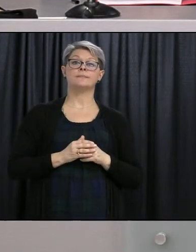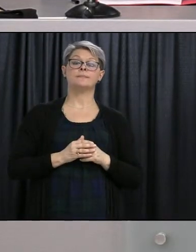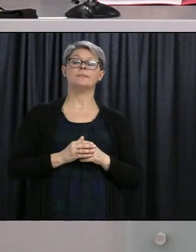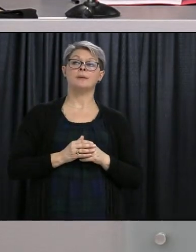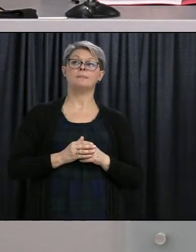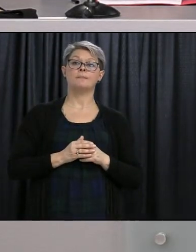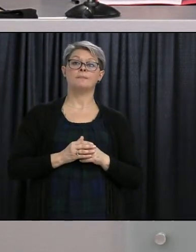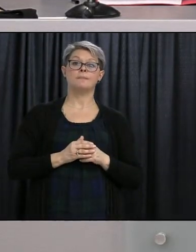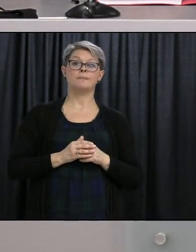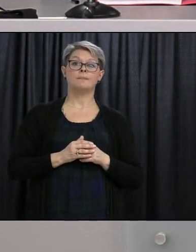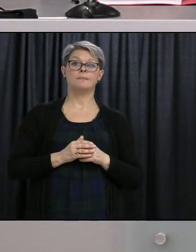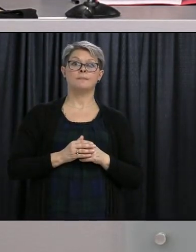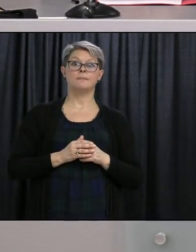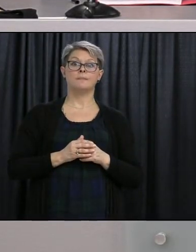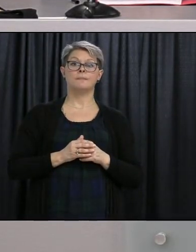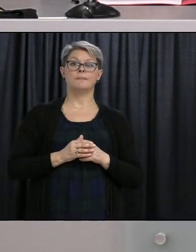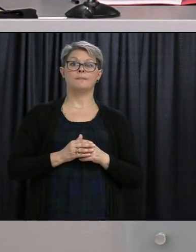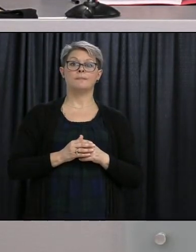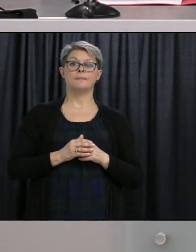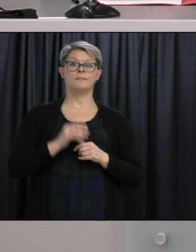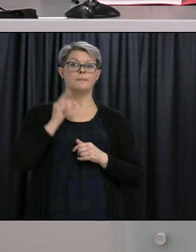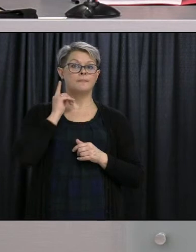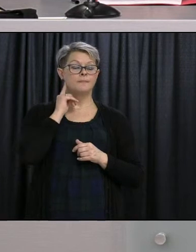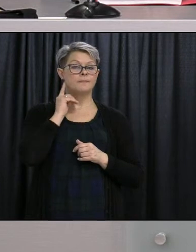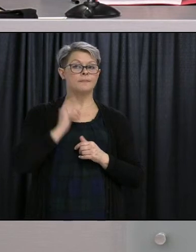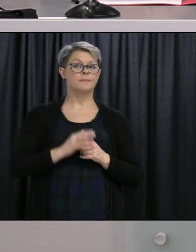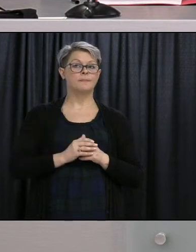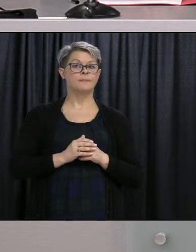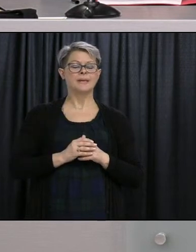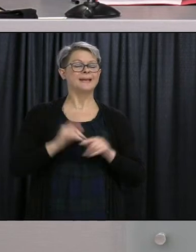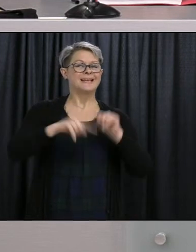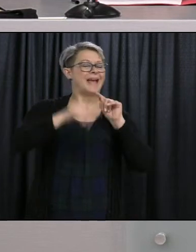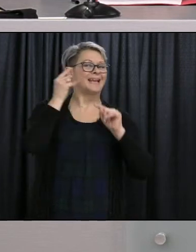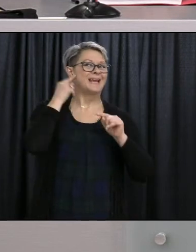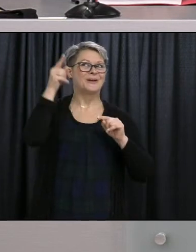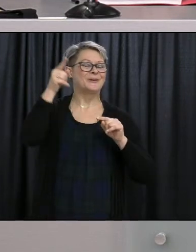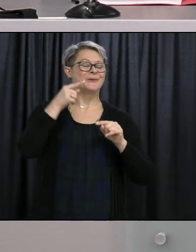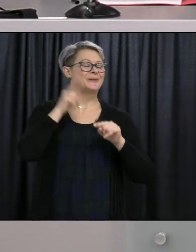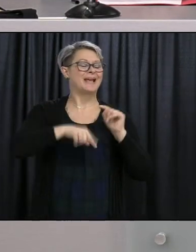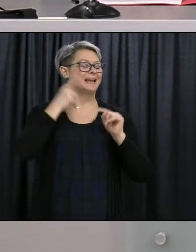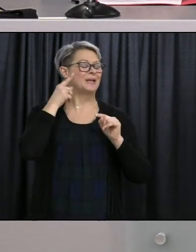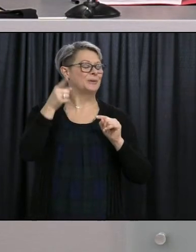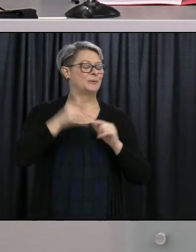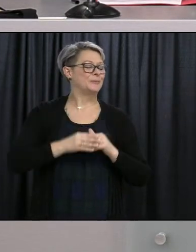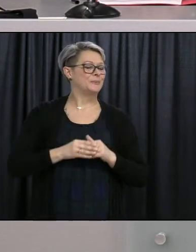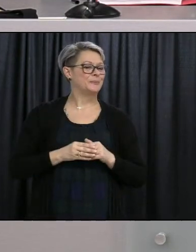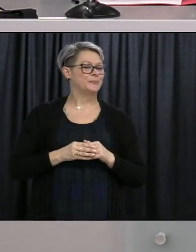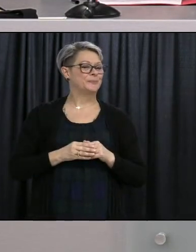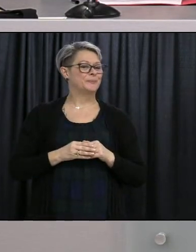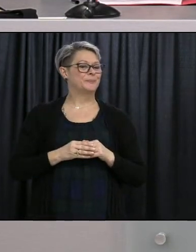Yeah, I wondered if there's any news. Can't hear you. Can't hear you.